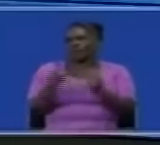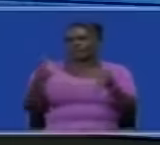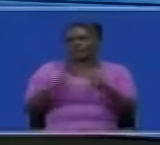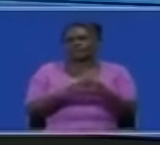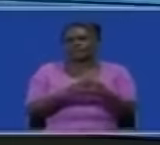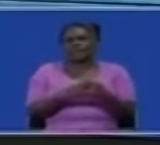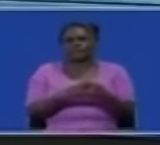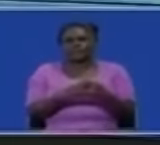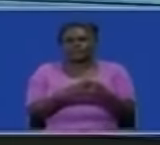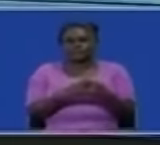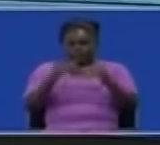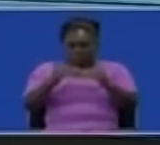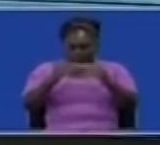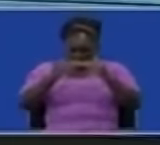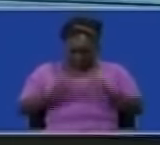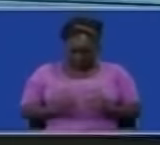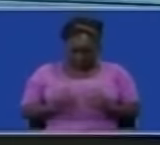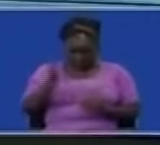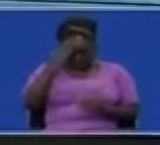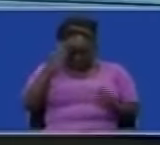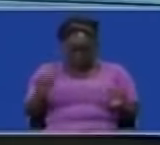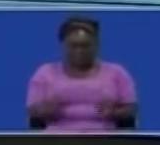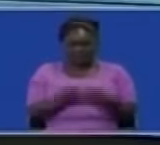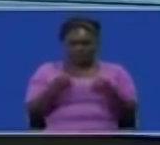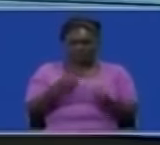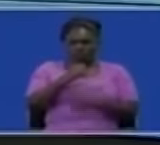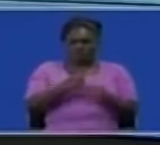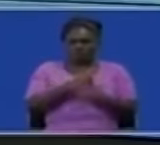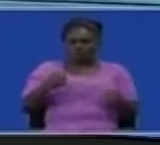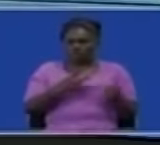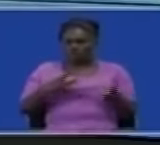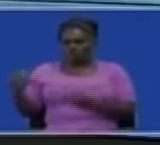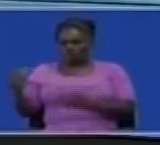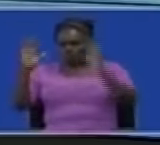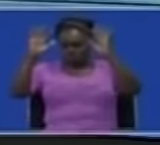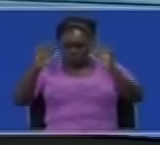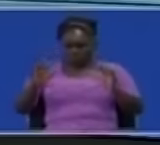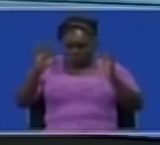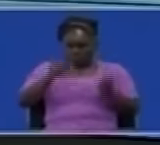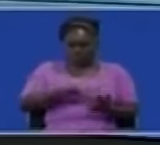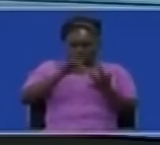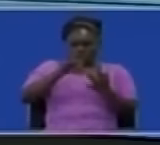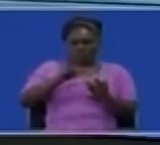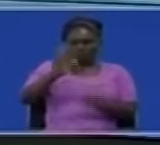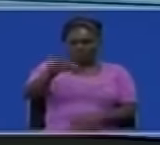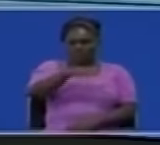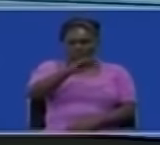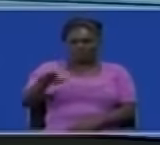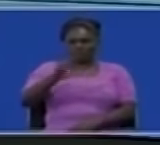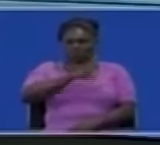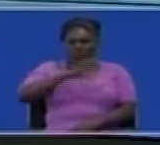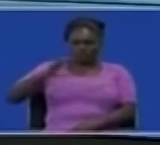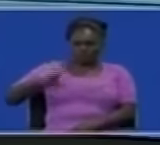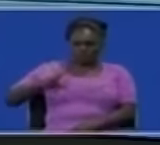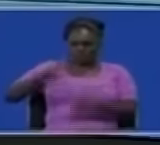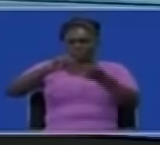Now, then we know what happened last year. COD went to the streets, the protests, the Joint Parliamentary Select Committee came up and came together with